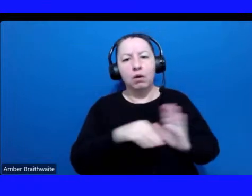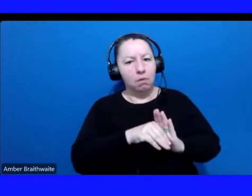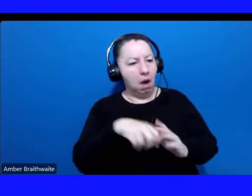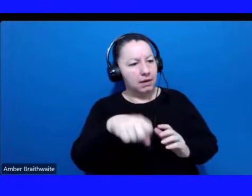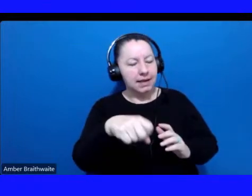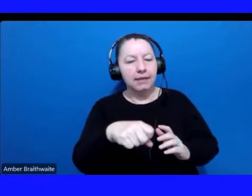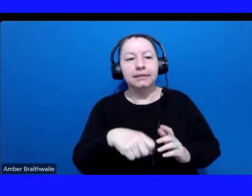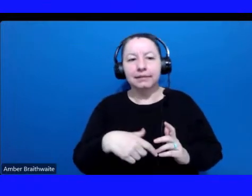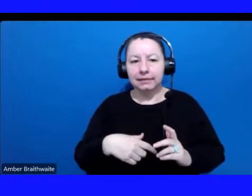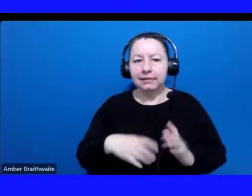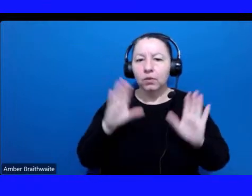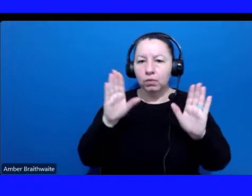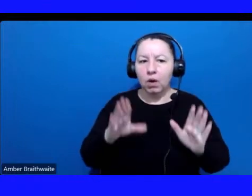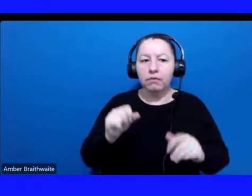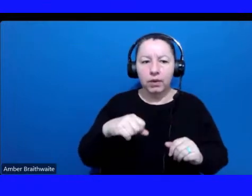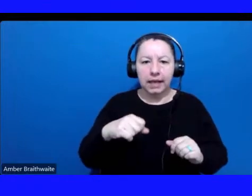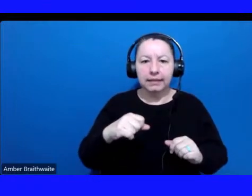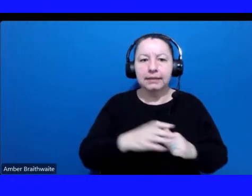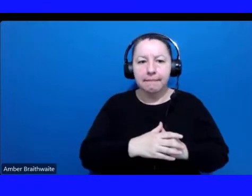be